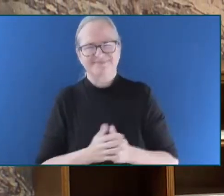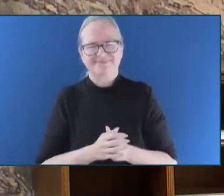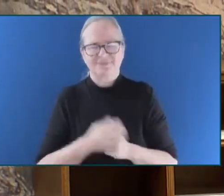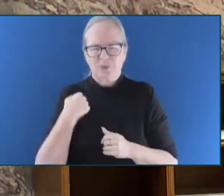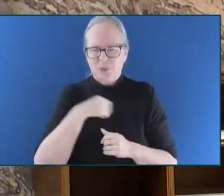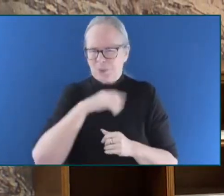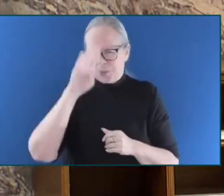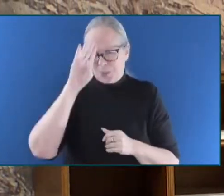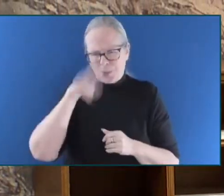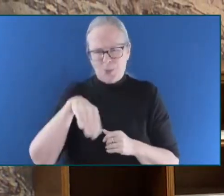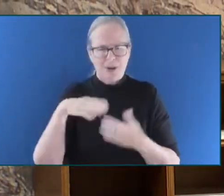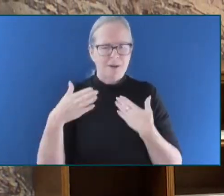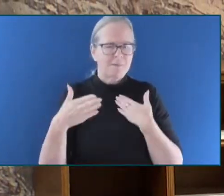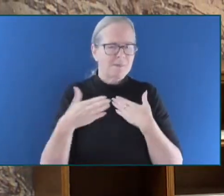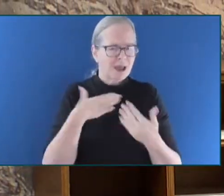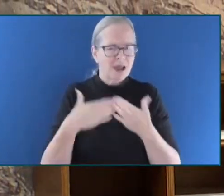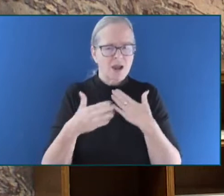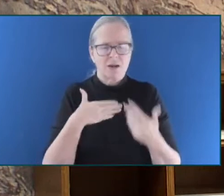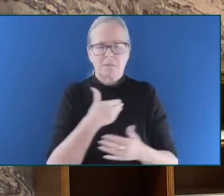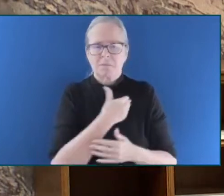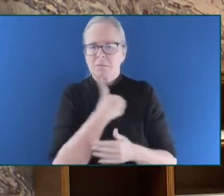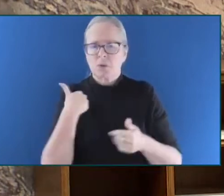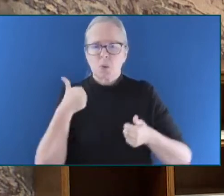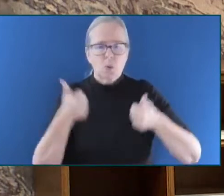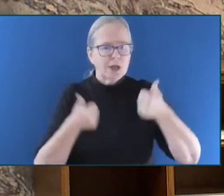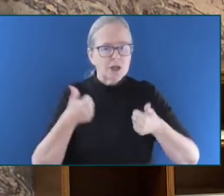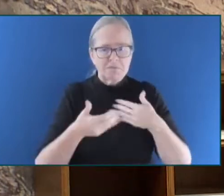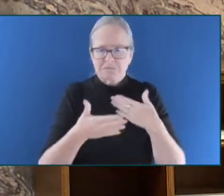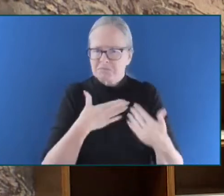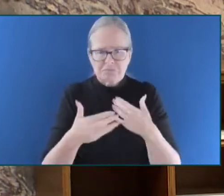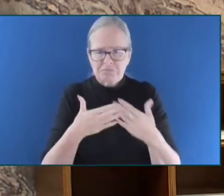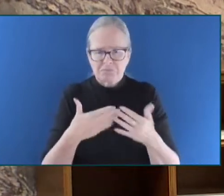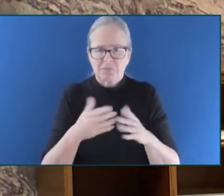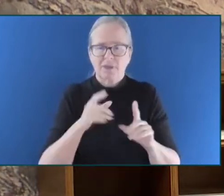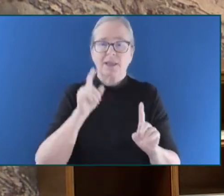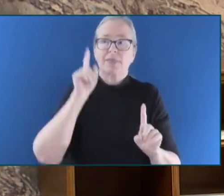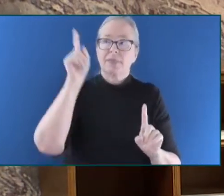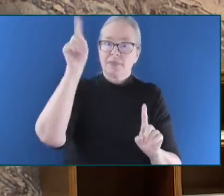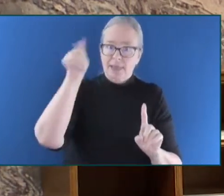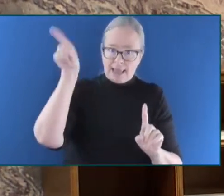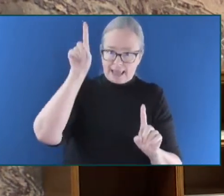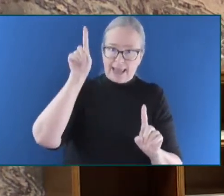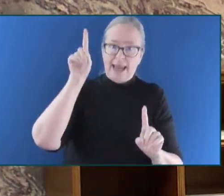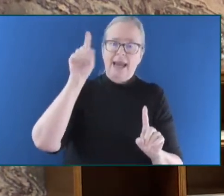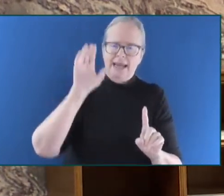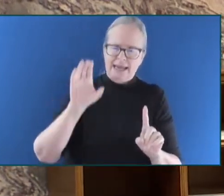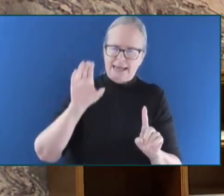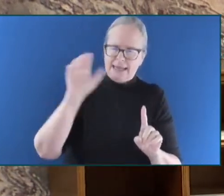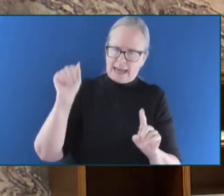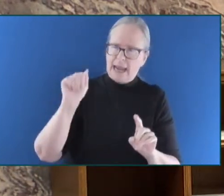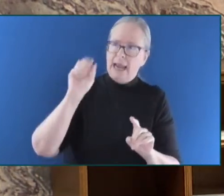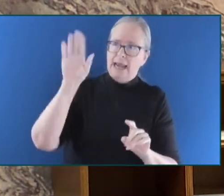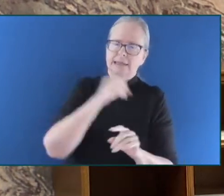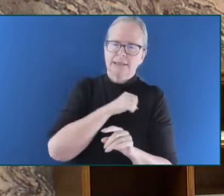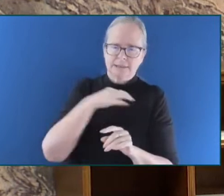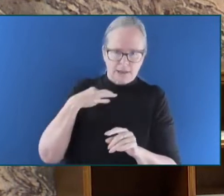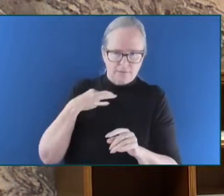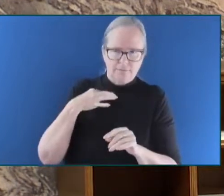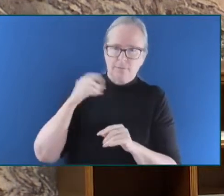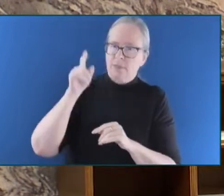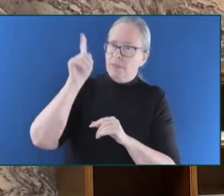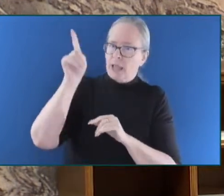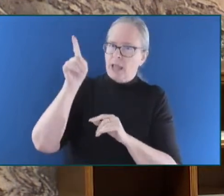member, it's the constituency assistants, it's the staff and the team back home that do the real heavy lifting on behalf of